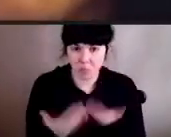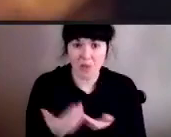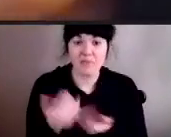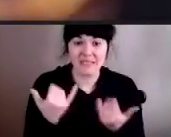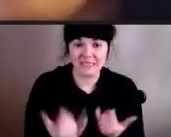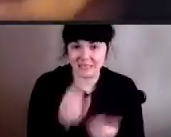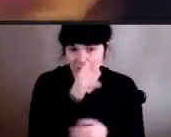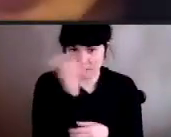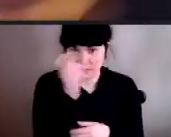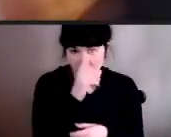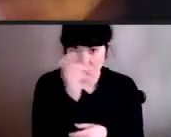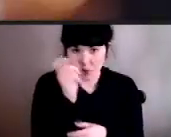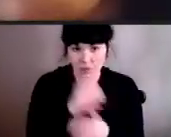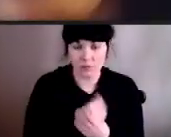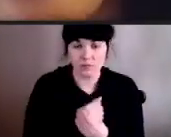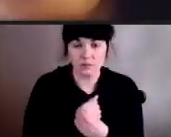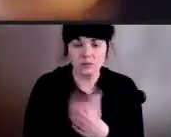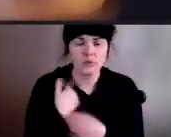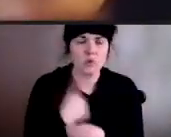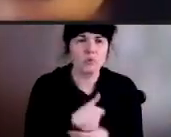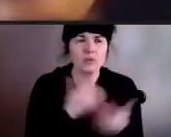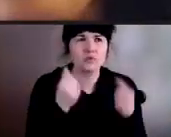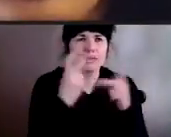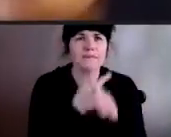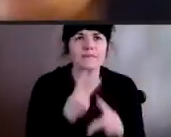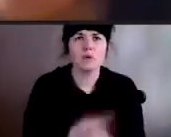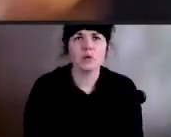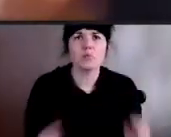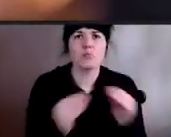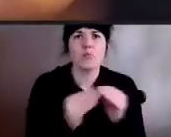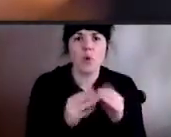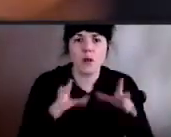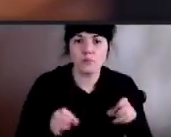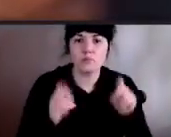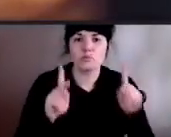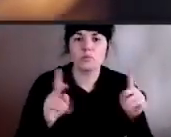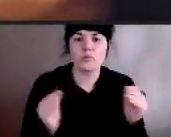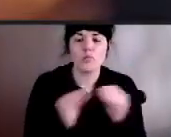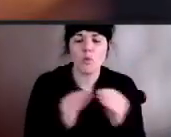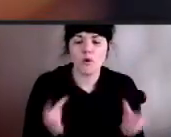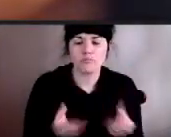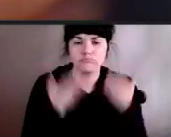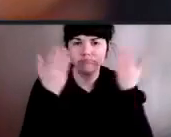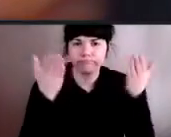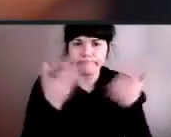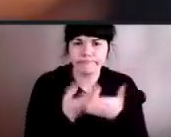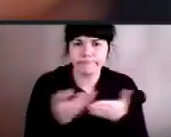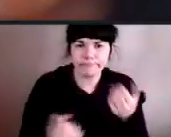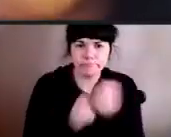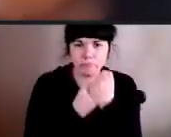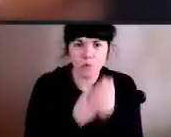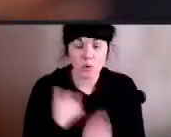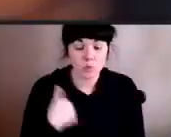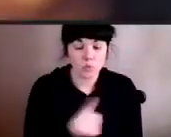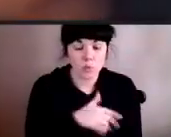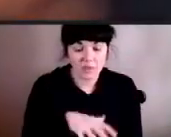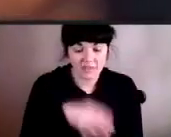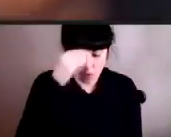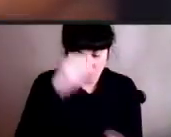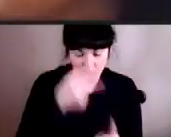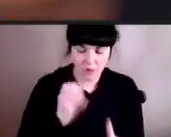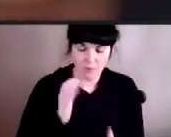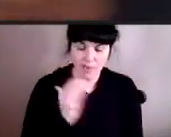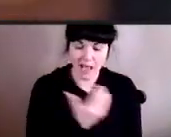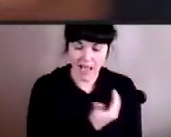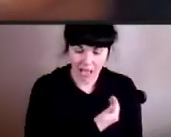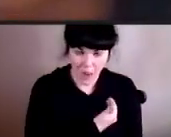teachers across the board. So those are some of the things that we've learned, and from the data that we're doing, we're finding that it's not just